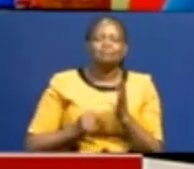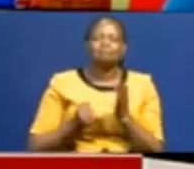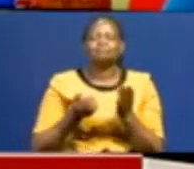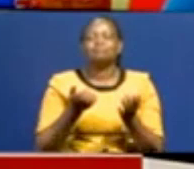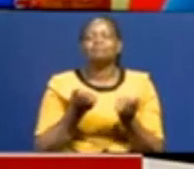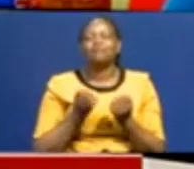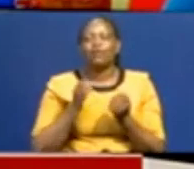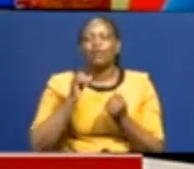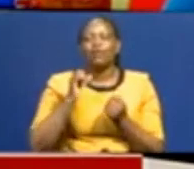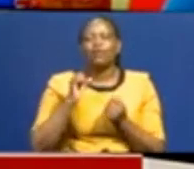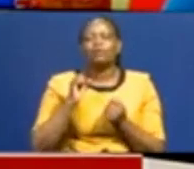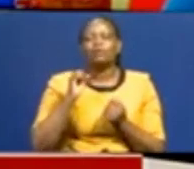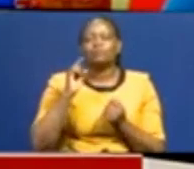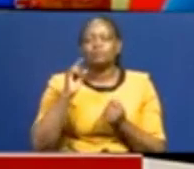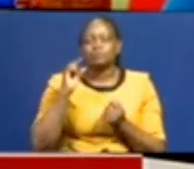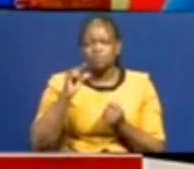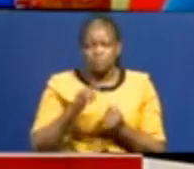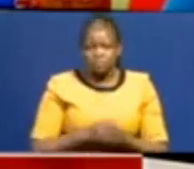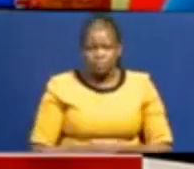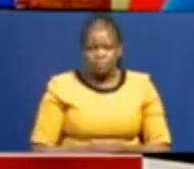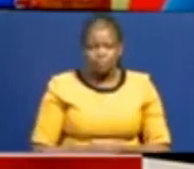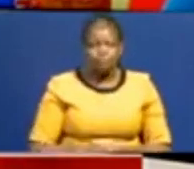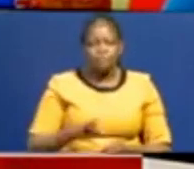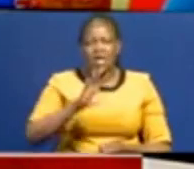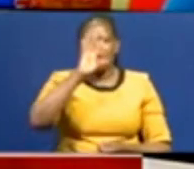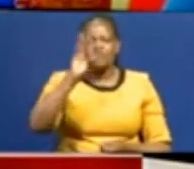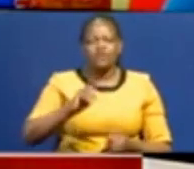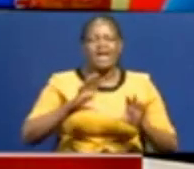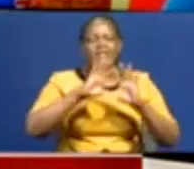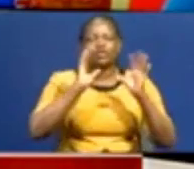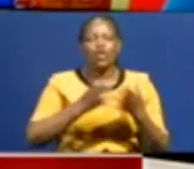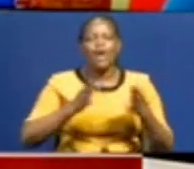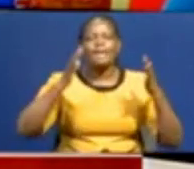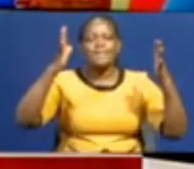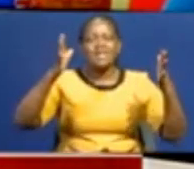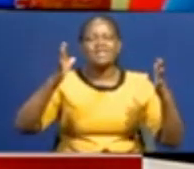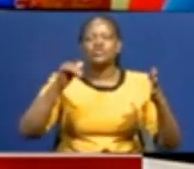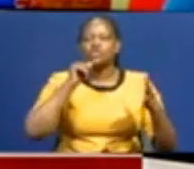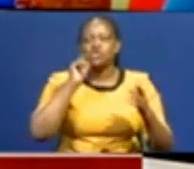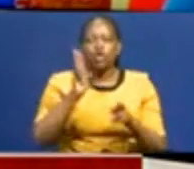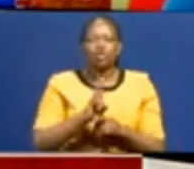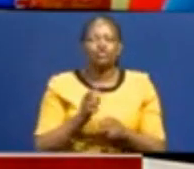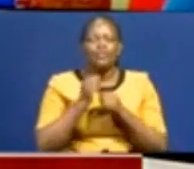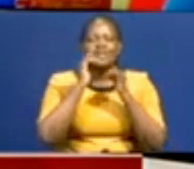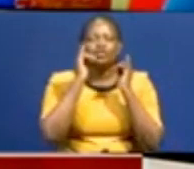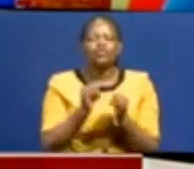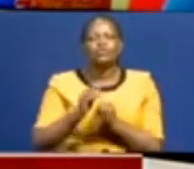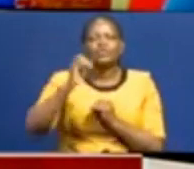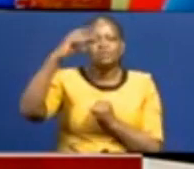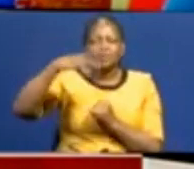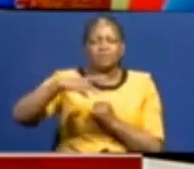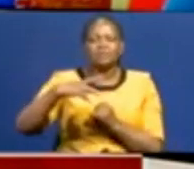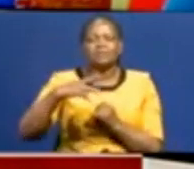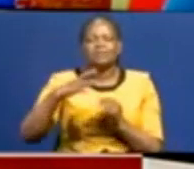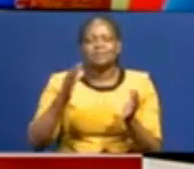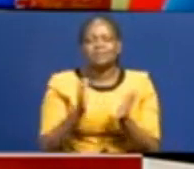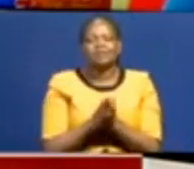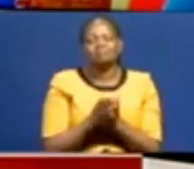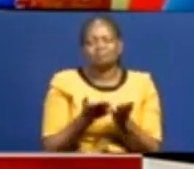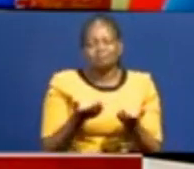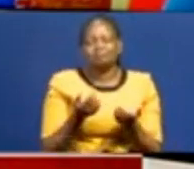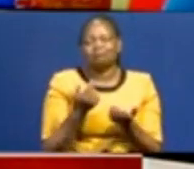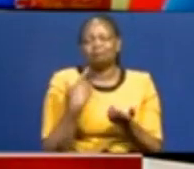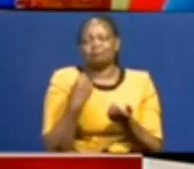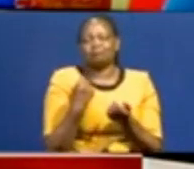goals. President Ruto noted that Africa has the world's biggest untapped renewable energy, the youngest and